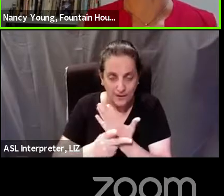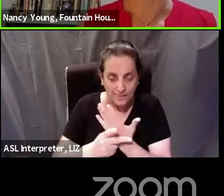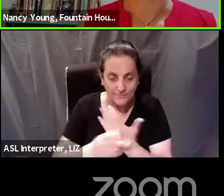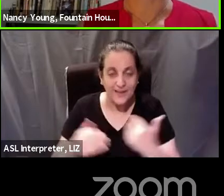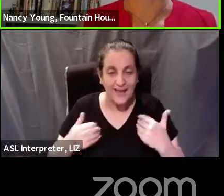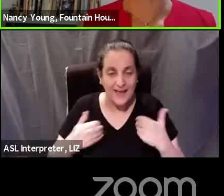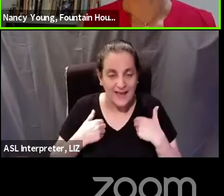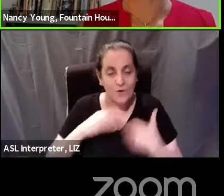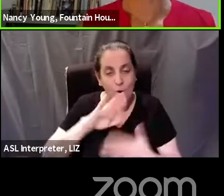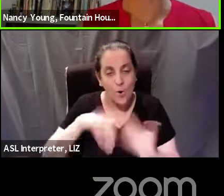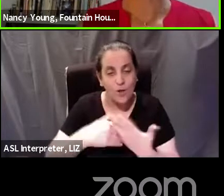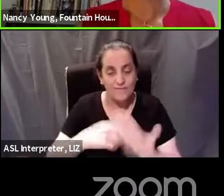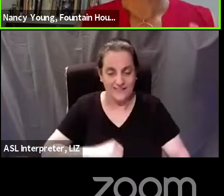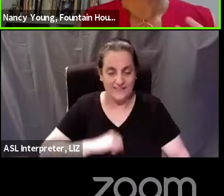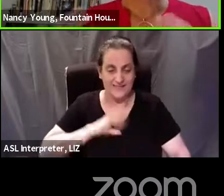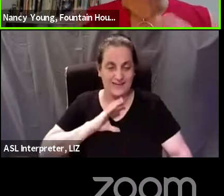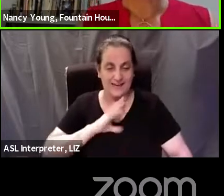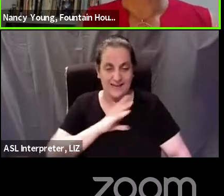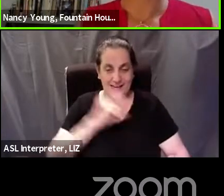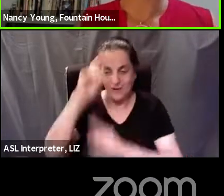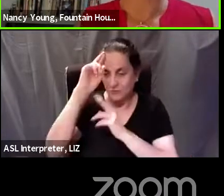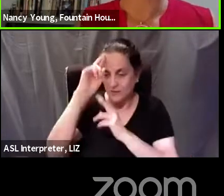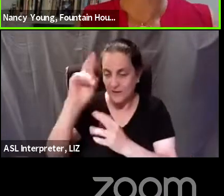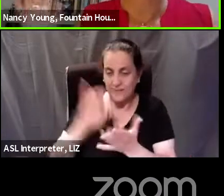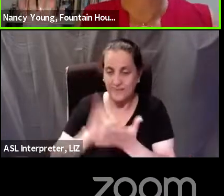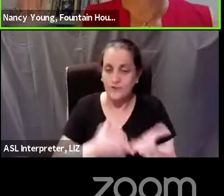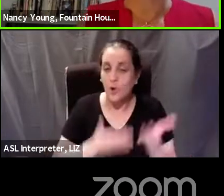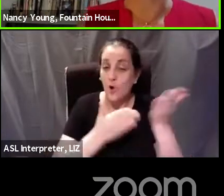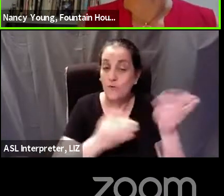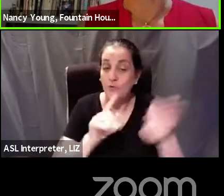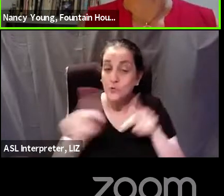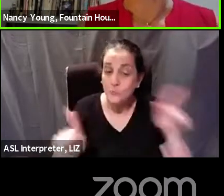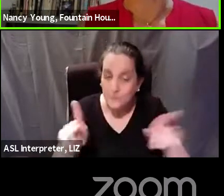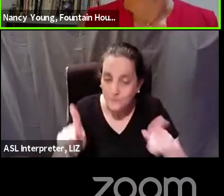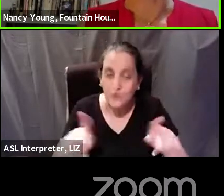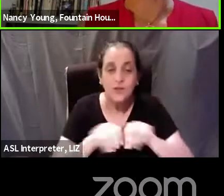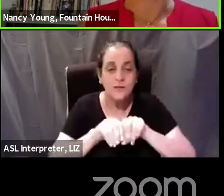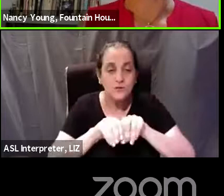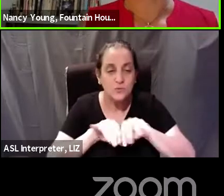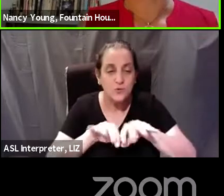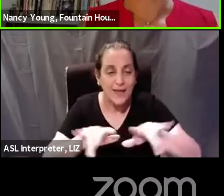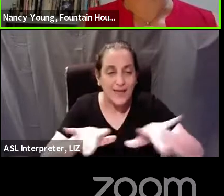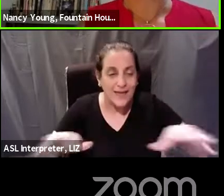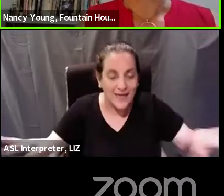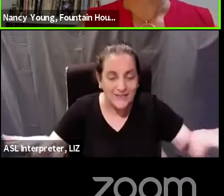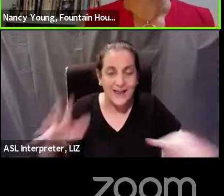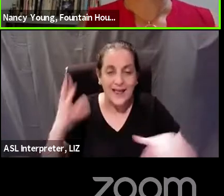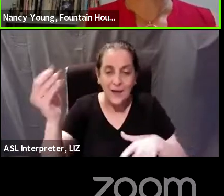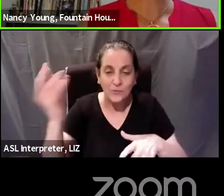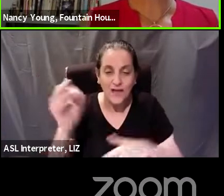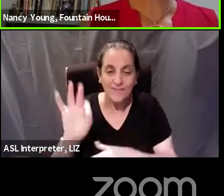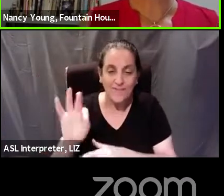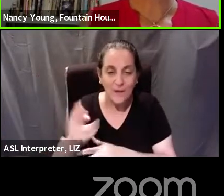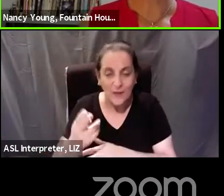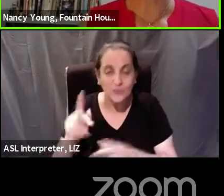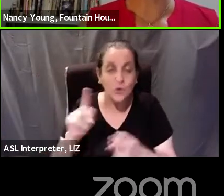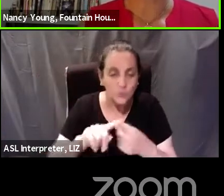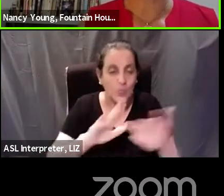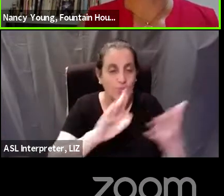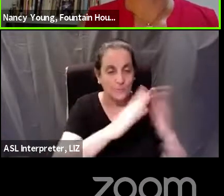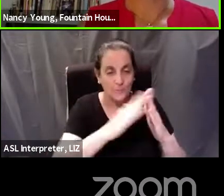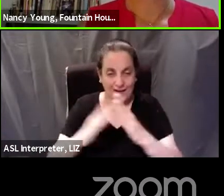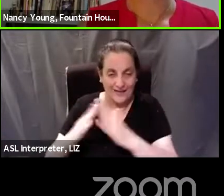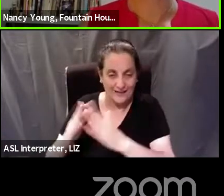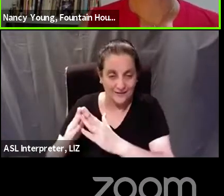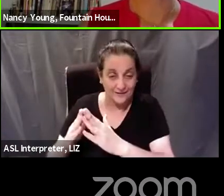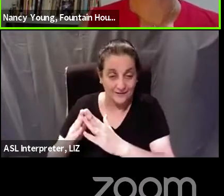the respect that we offer people out into the community outside of Fountain House. And we wanted to engage with people where